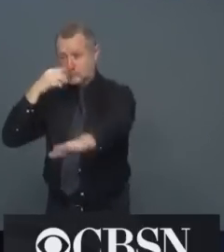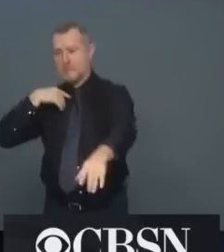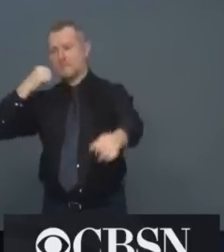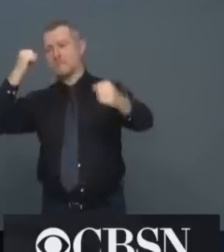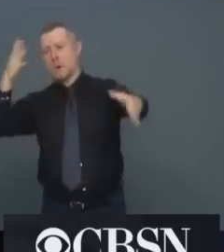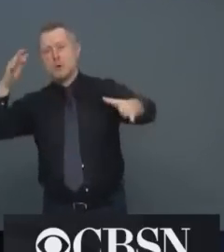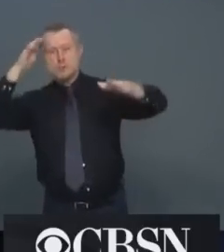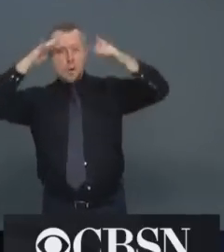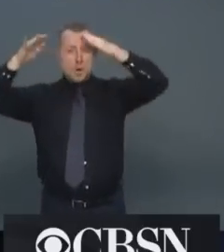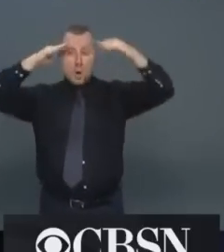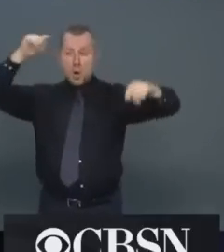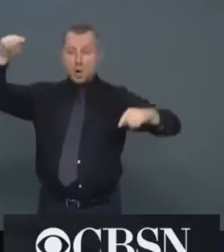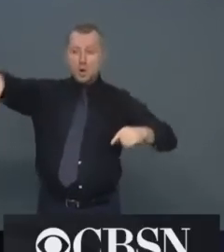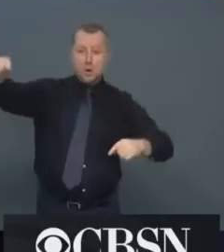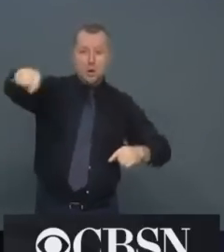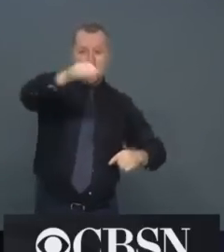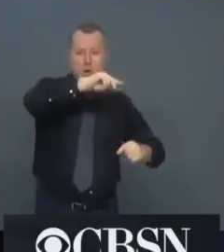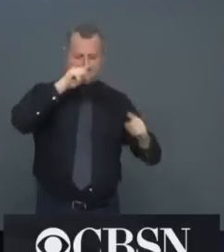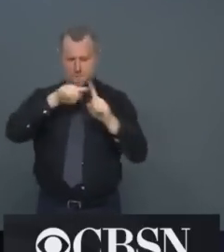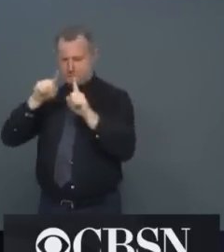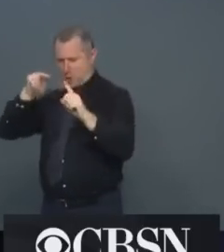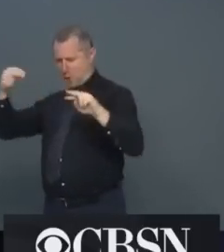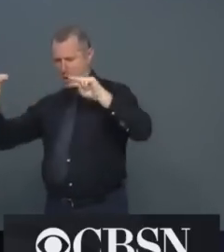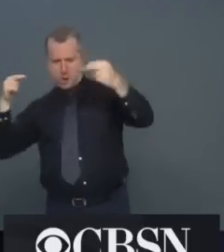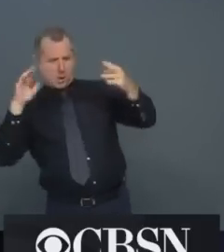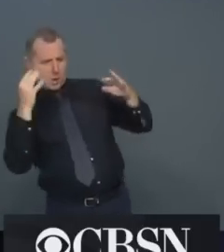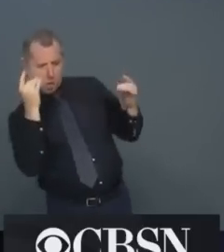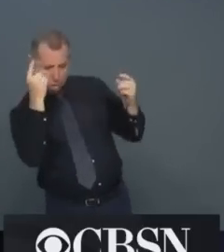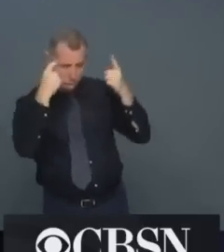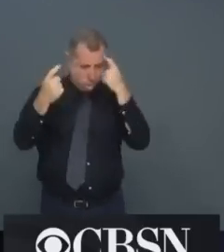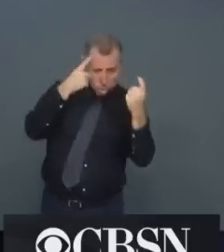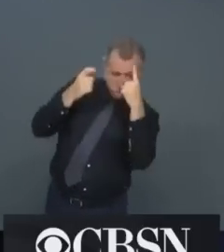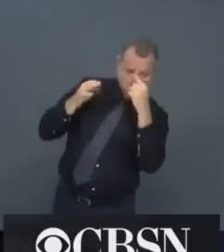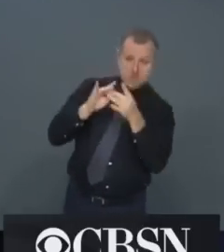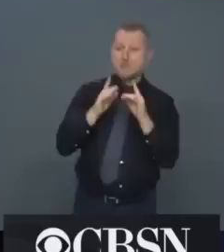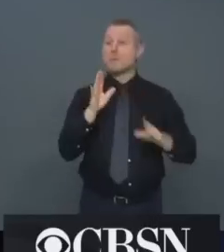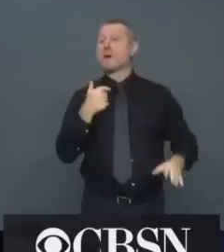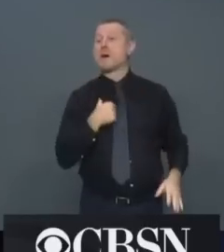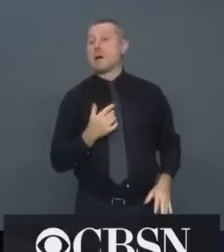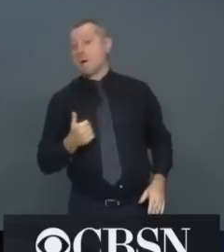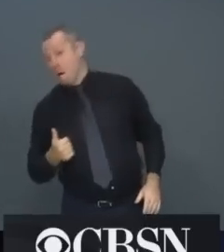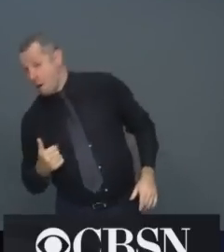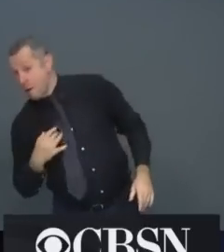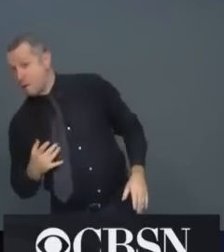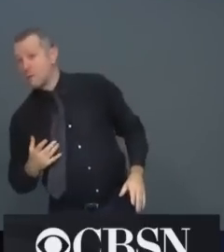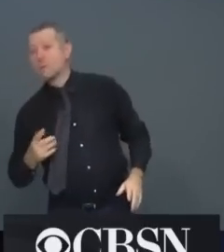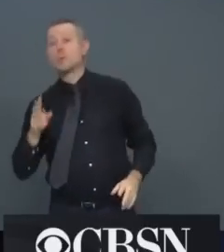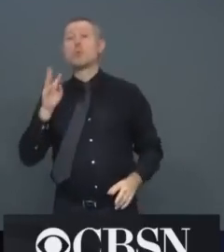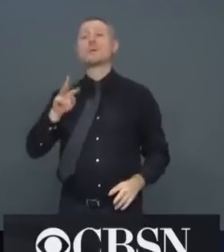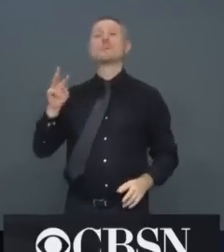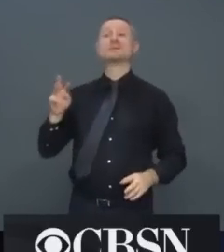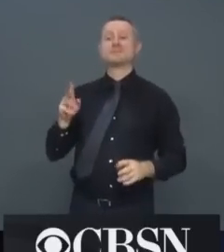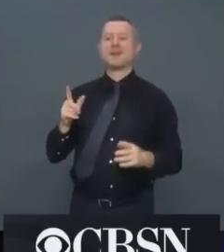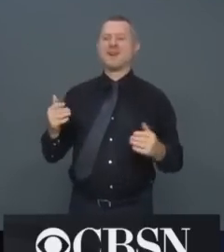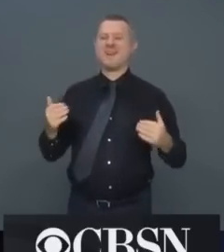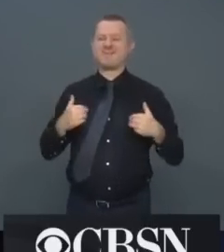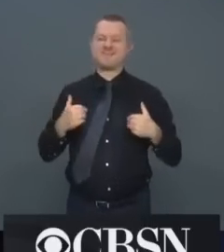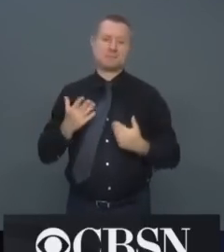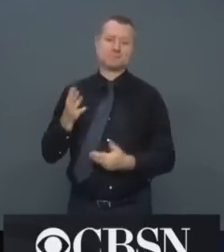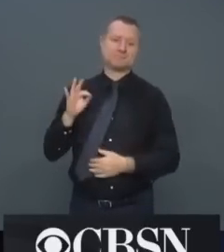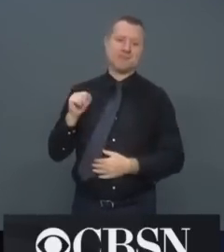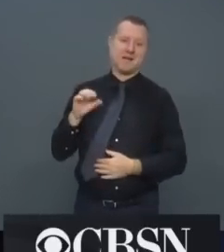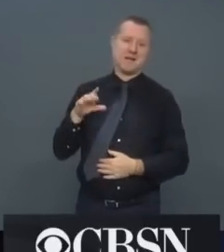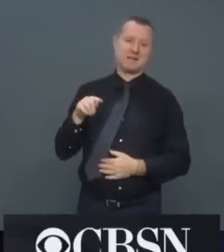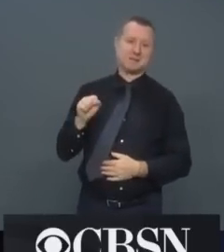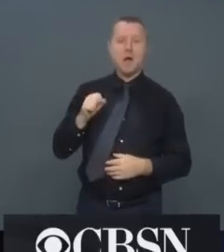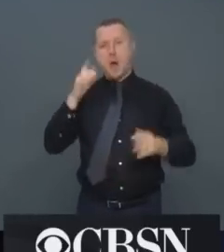lot of speculation, a lot of anxiety. What I like about this is you're going to have the facts. You're going to have the numbers. How many